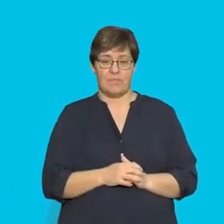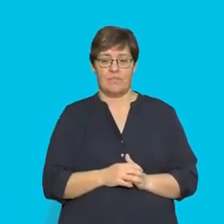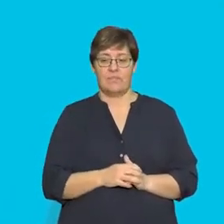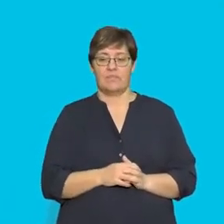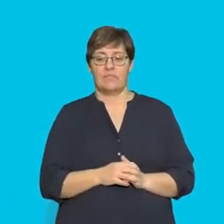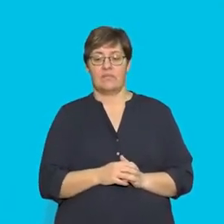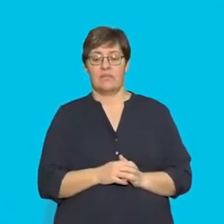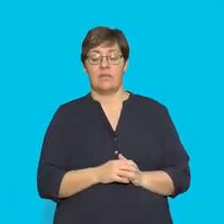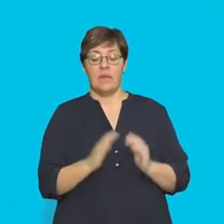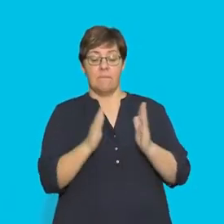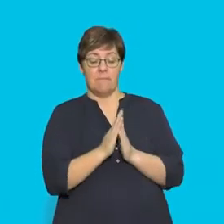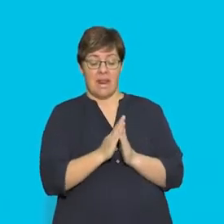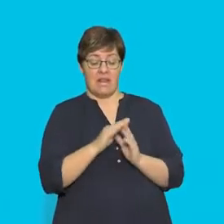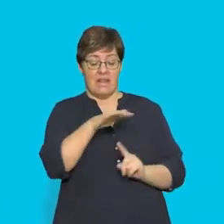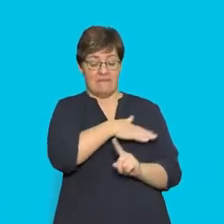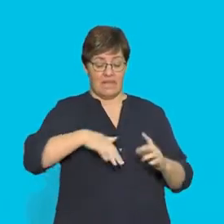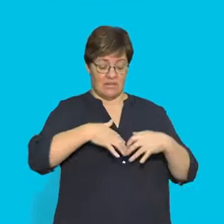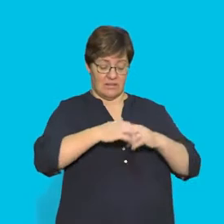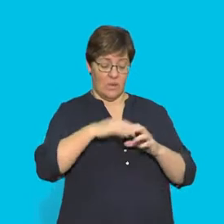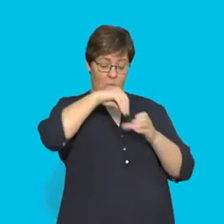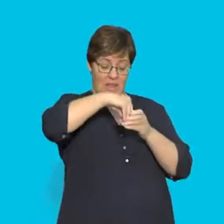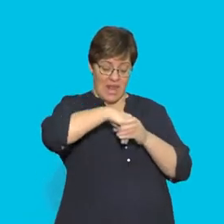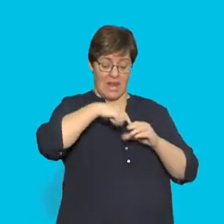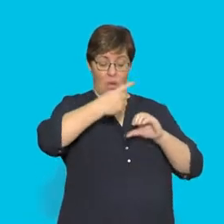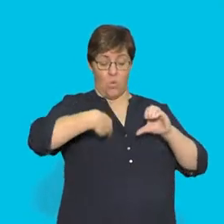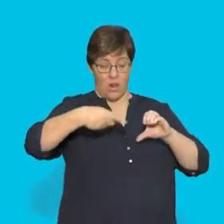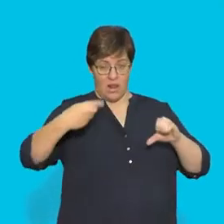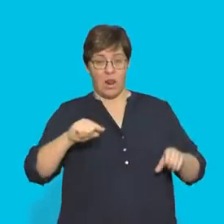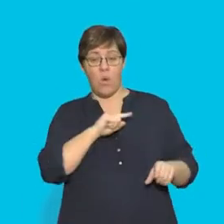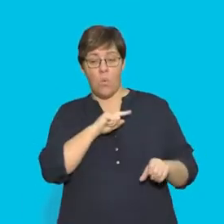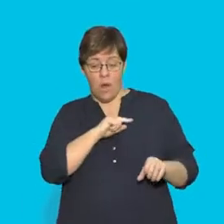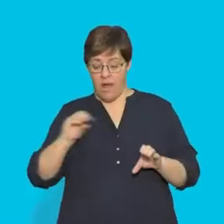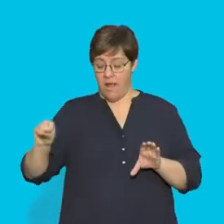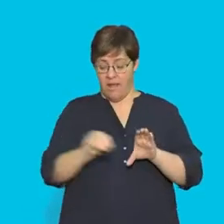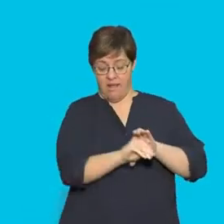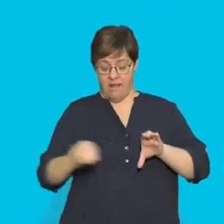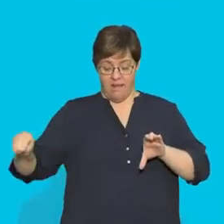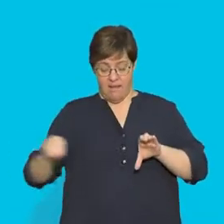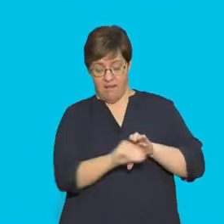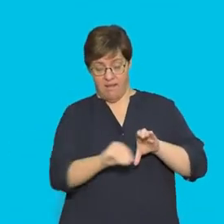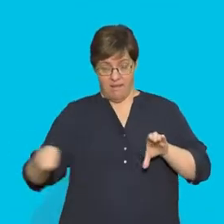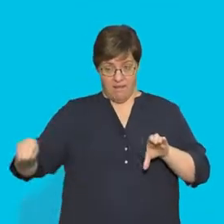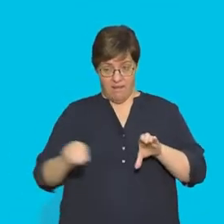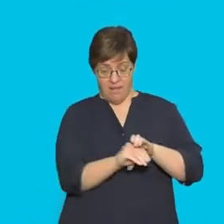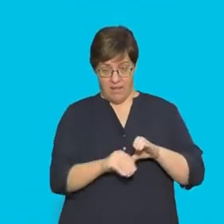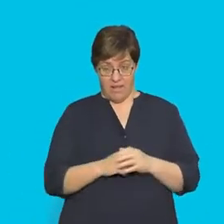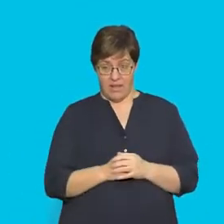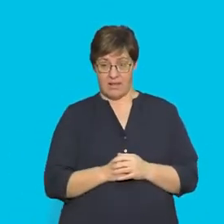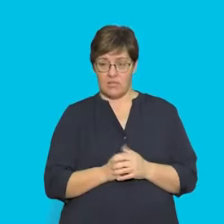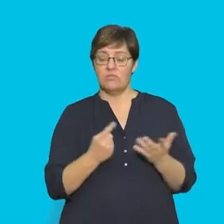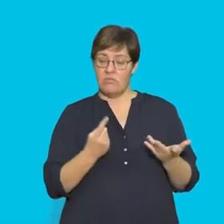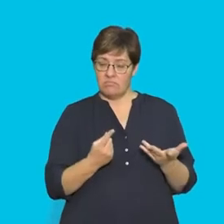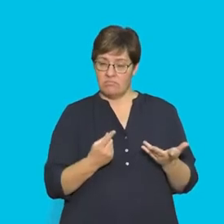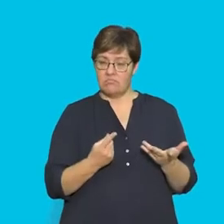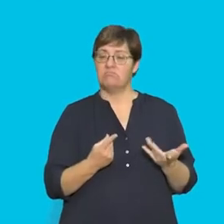A magnetic field is induced in the coil due to the motion of the magnet. So the magnet is